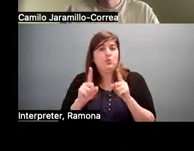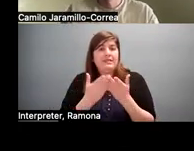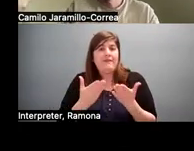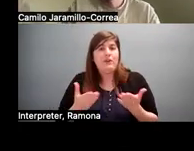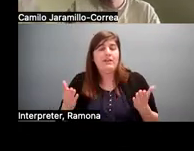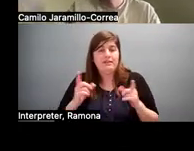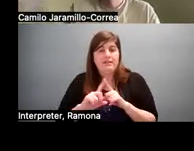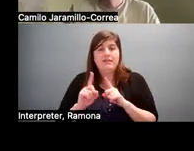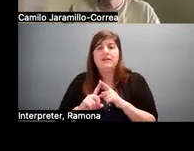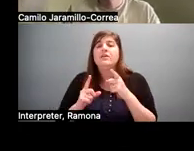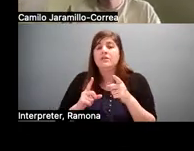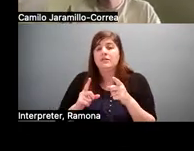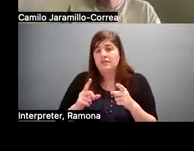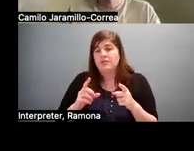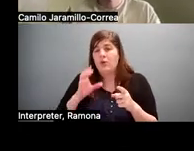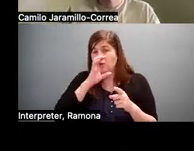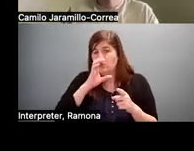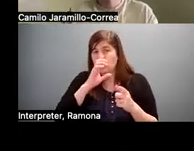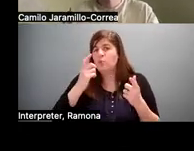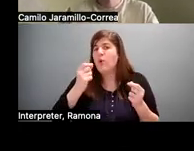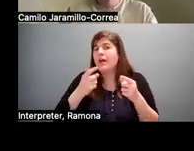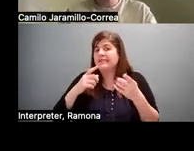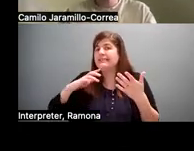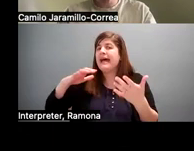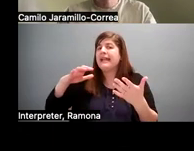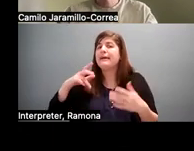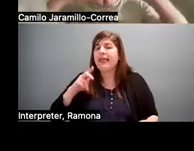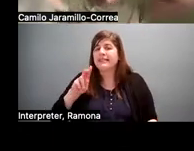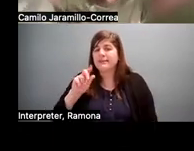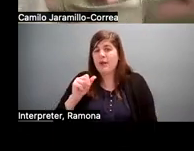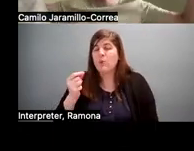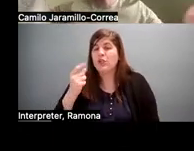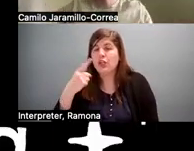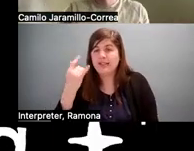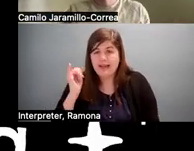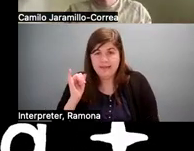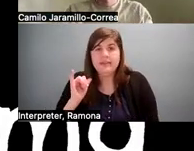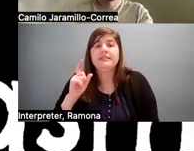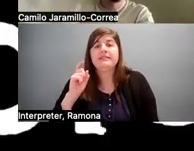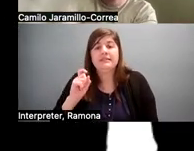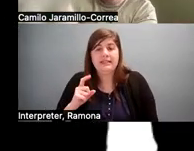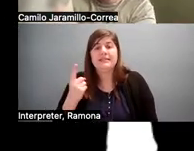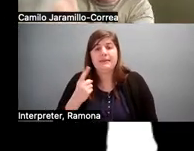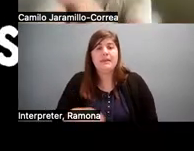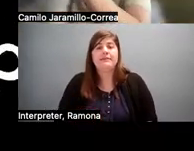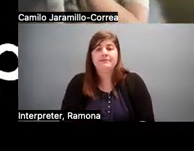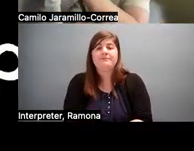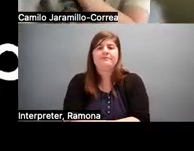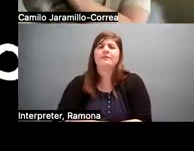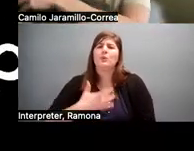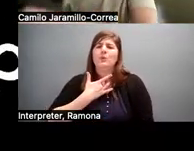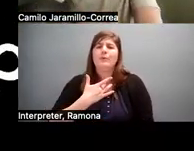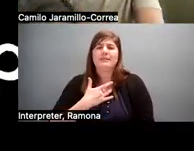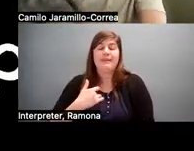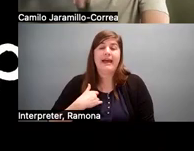cartoon of what a lab where we study plasma looks like. So first, what you need is like an enclosure. So, oh, sorry, my cat's sitting on